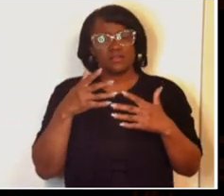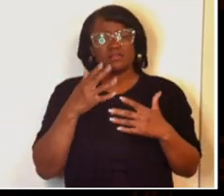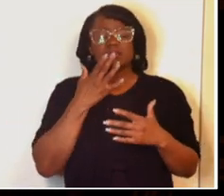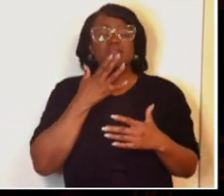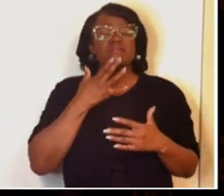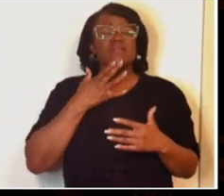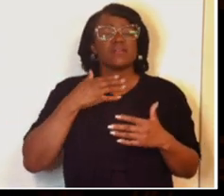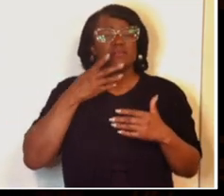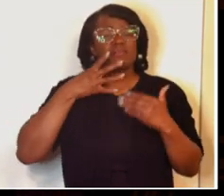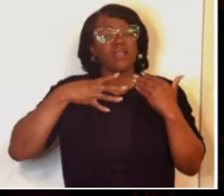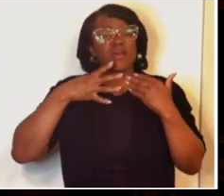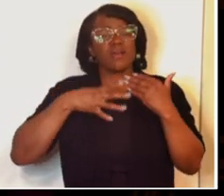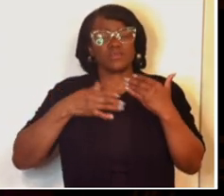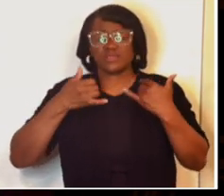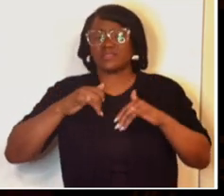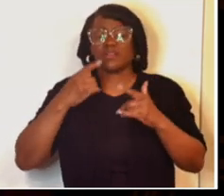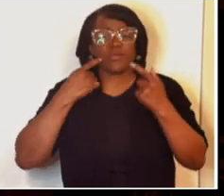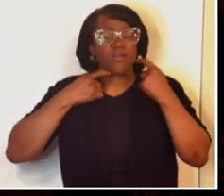was still crying.